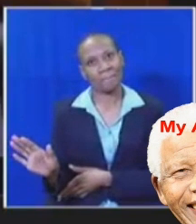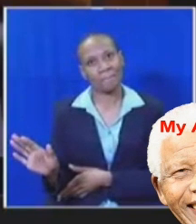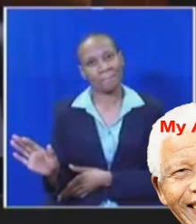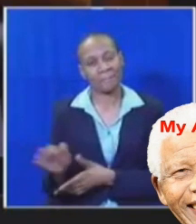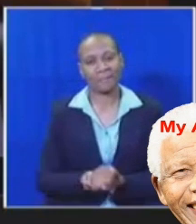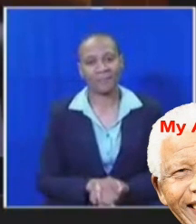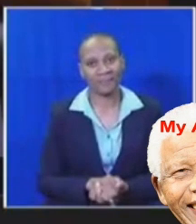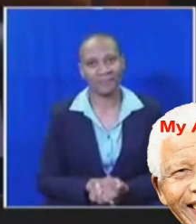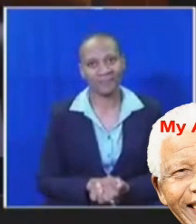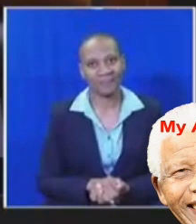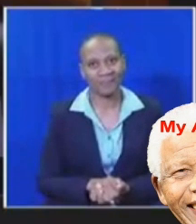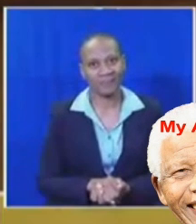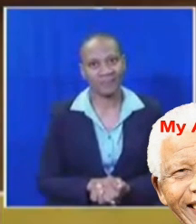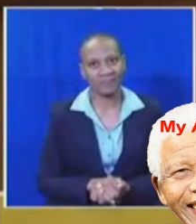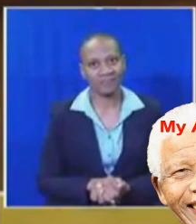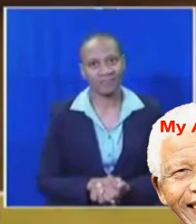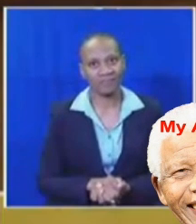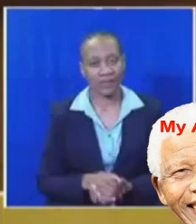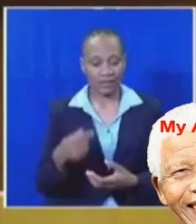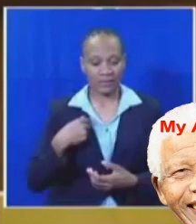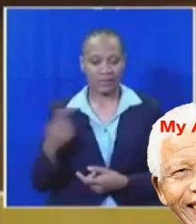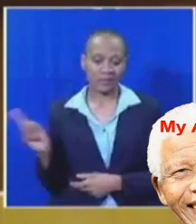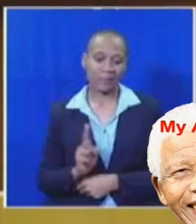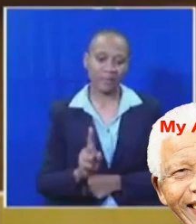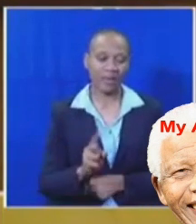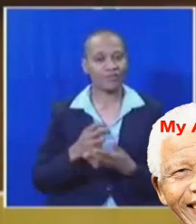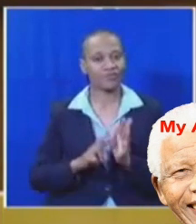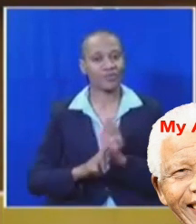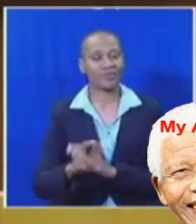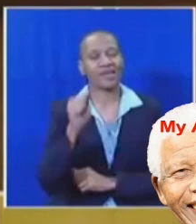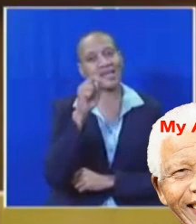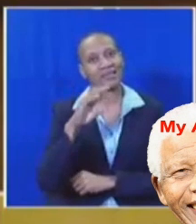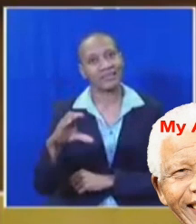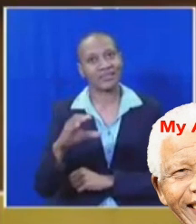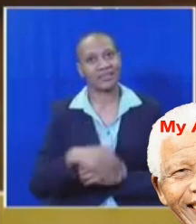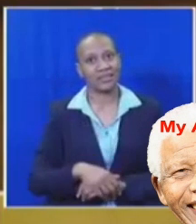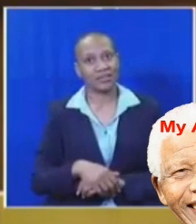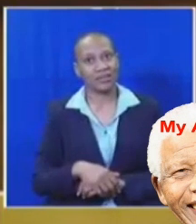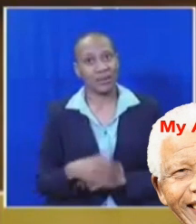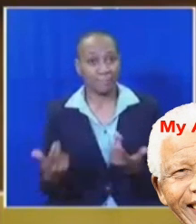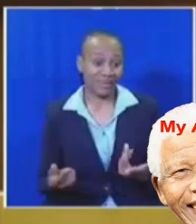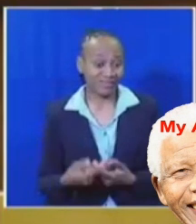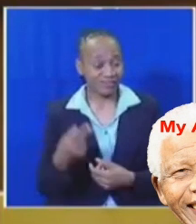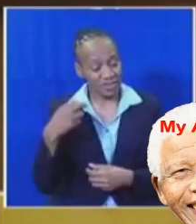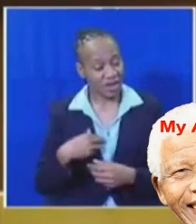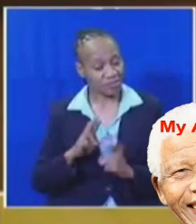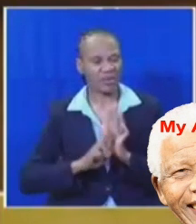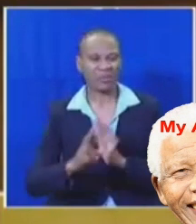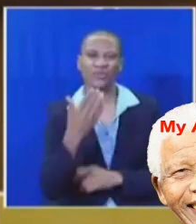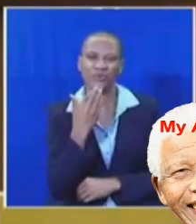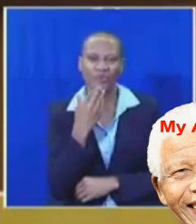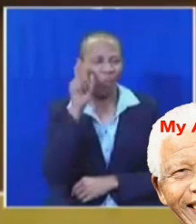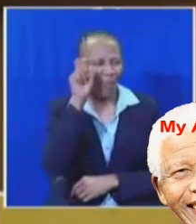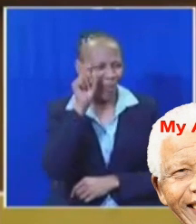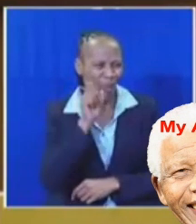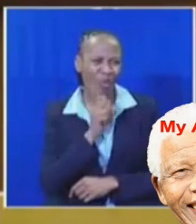Honorable Bongo was supposed to come here and sweep for the ANC, but it was like sweeping with a broken old mop.